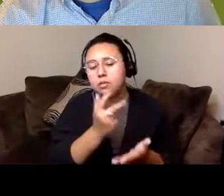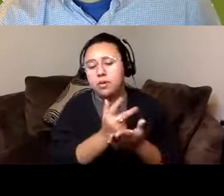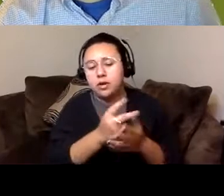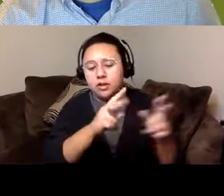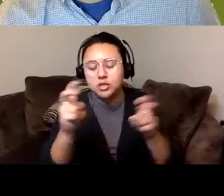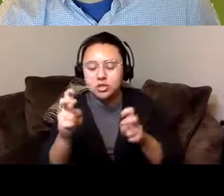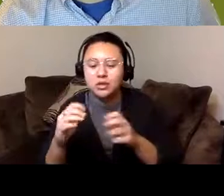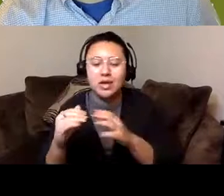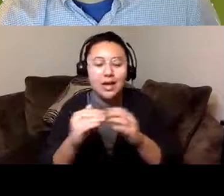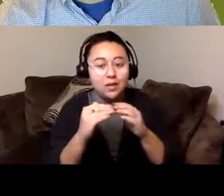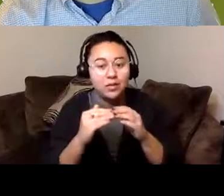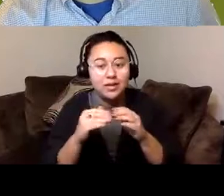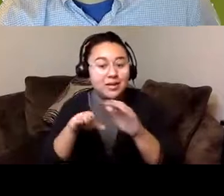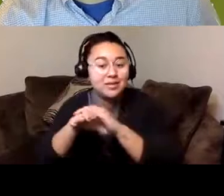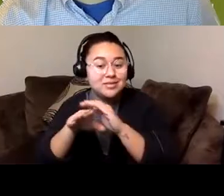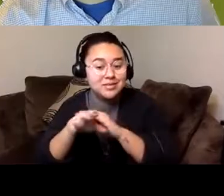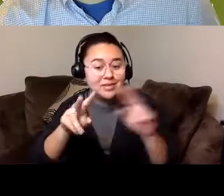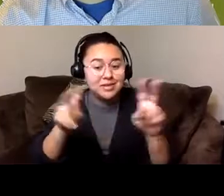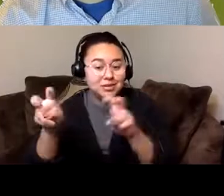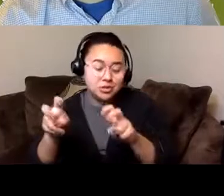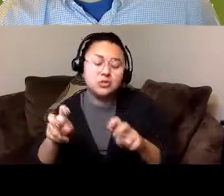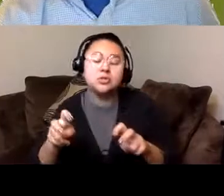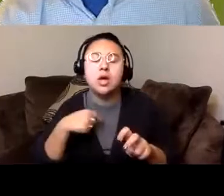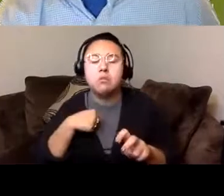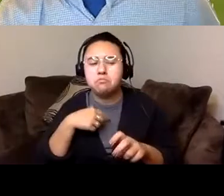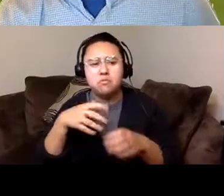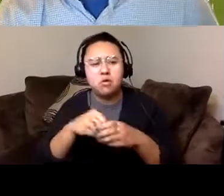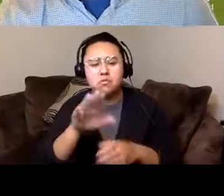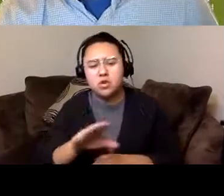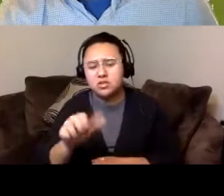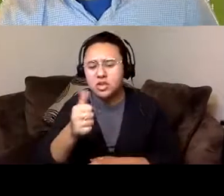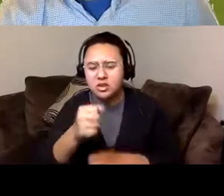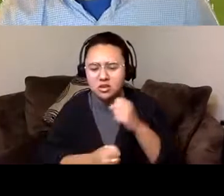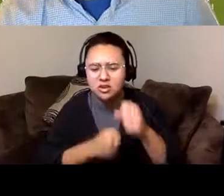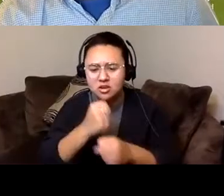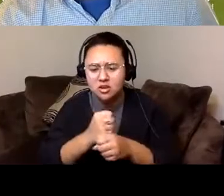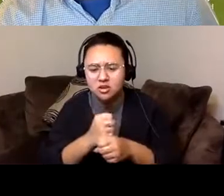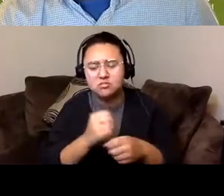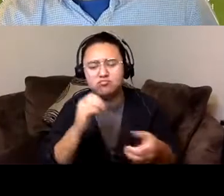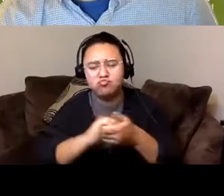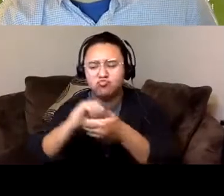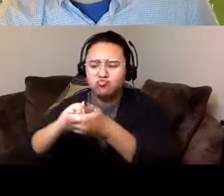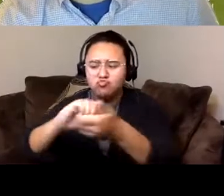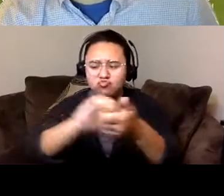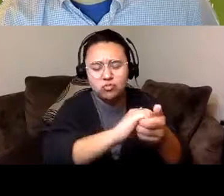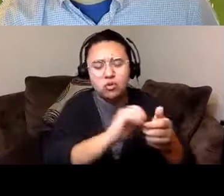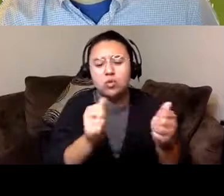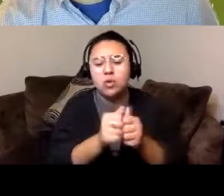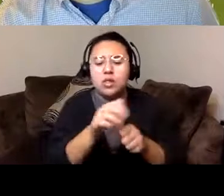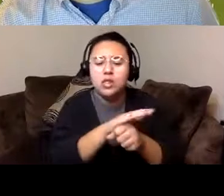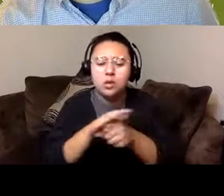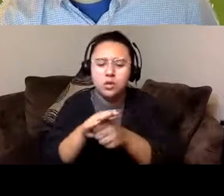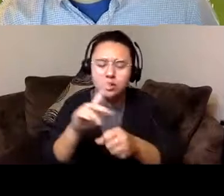issues. I've spent about a decade in the space of building partnerships with different local governments, having worked